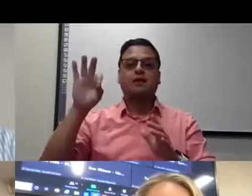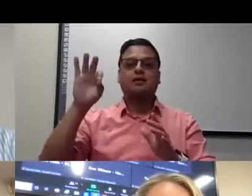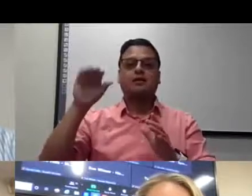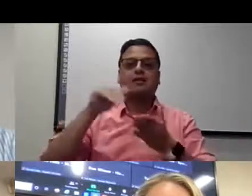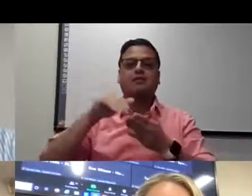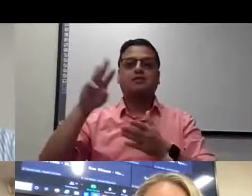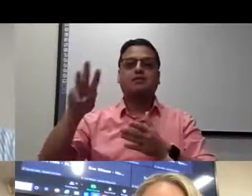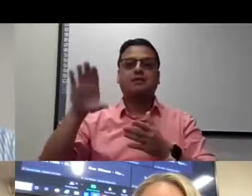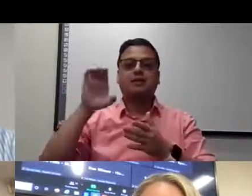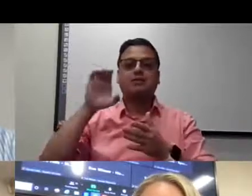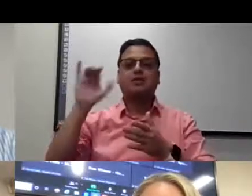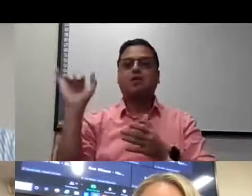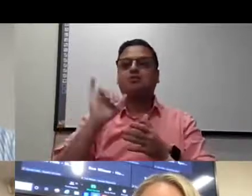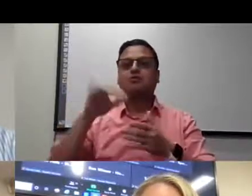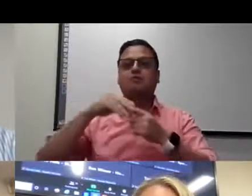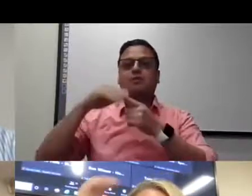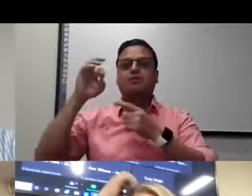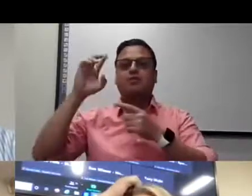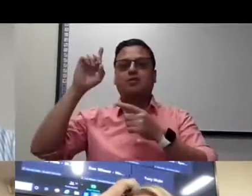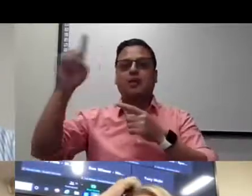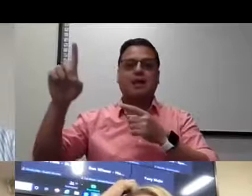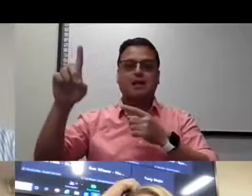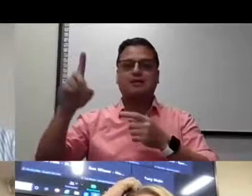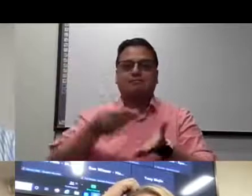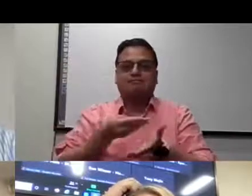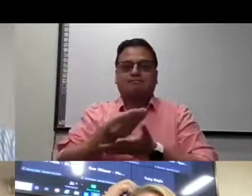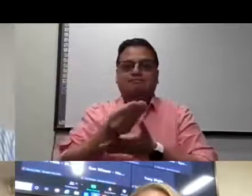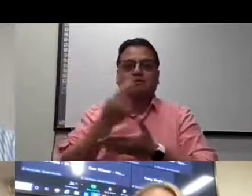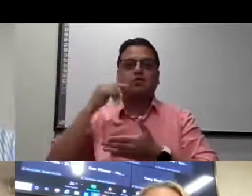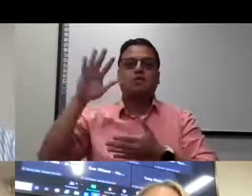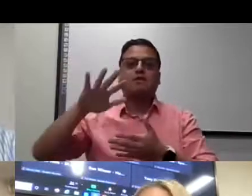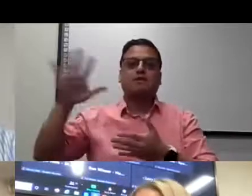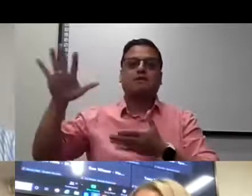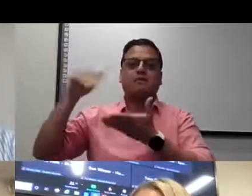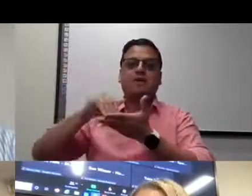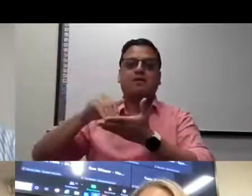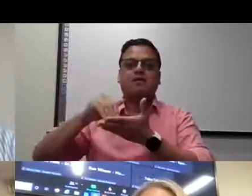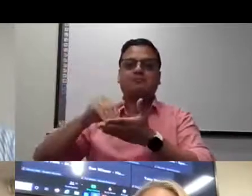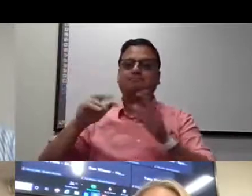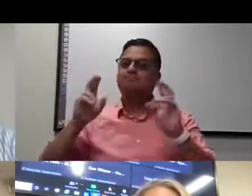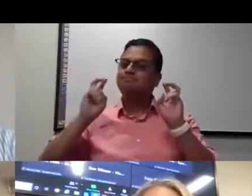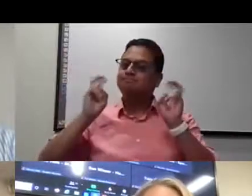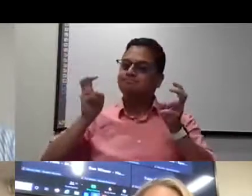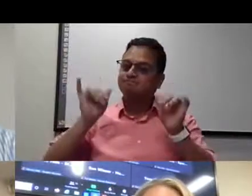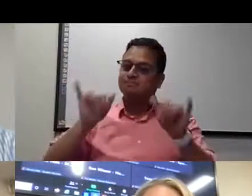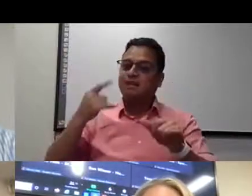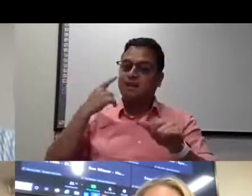$209,600. And there's also a special ed settlement for $55,000. So just to highlight what we're spending in special